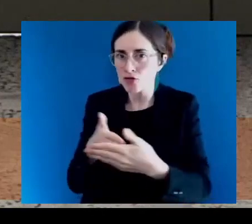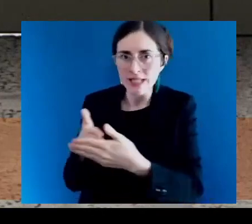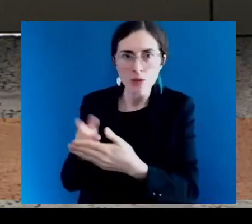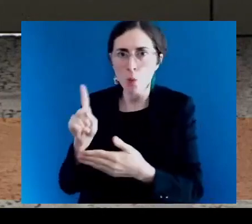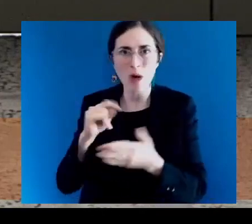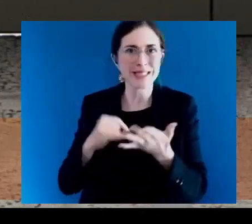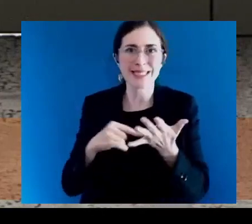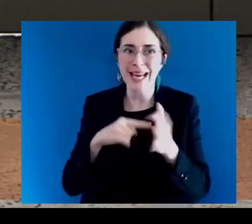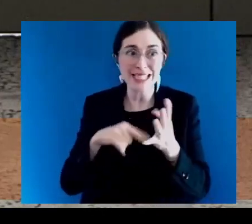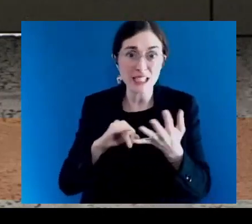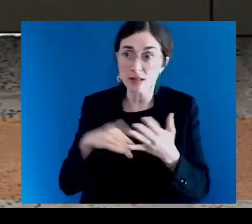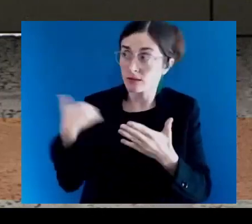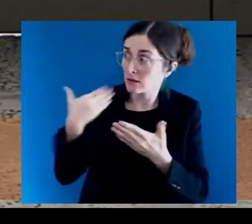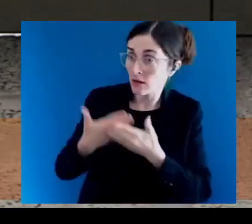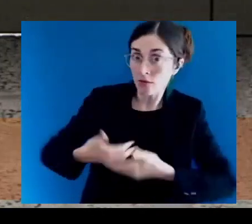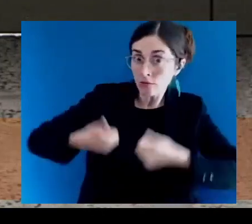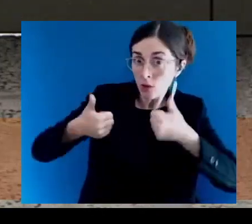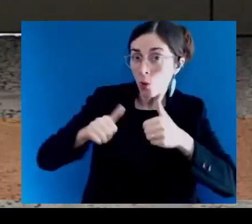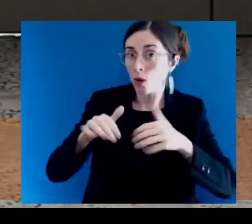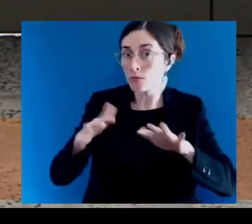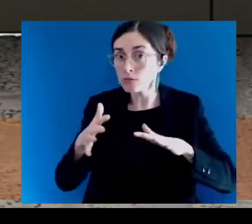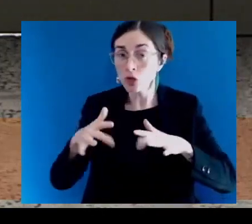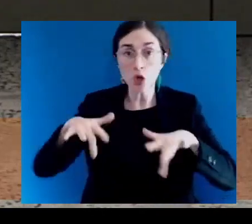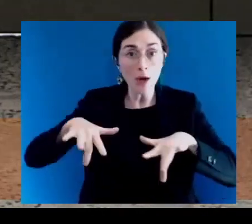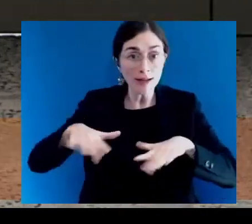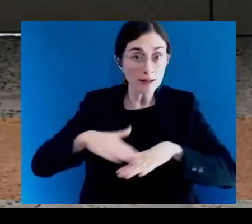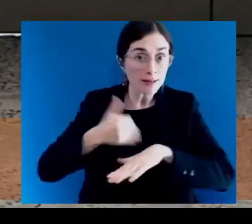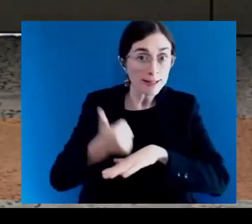speak to. If we come to